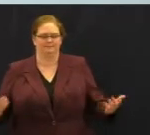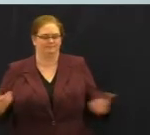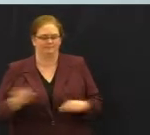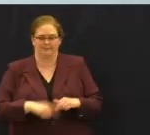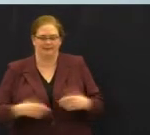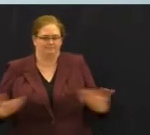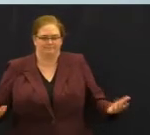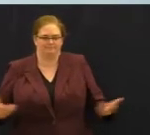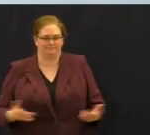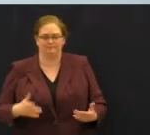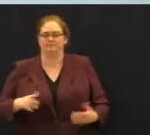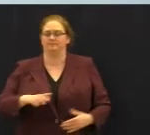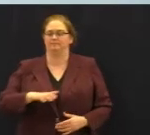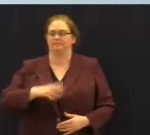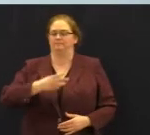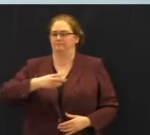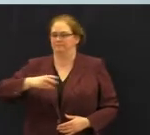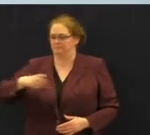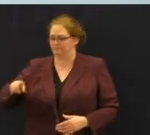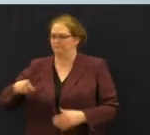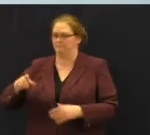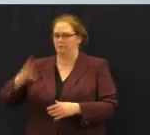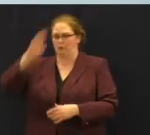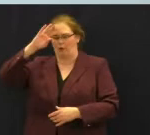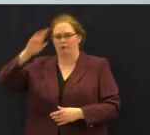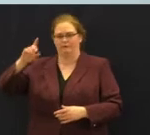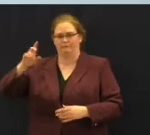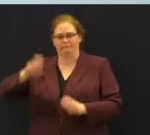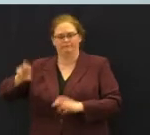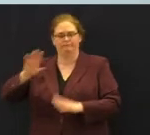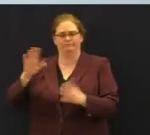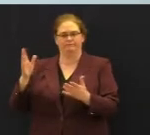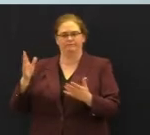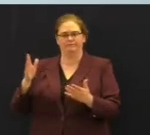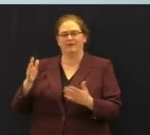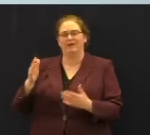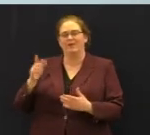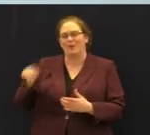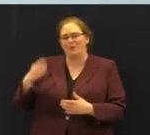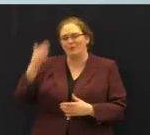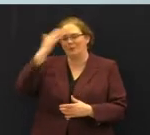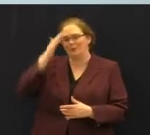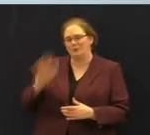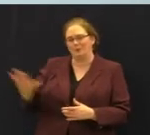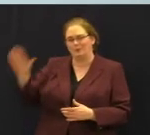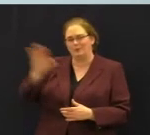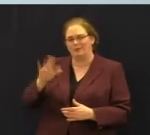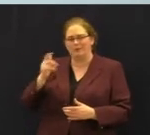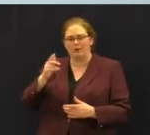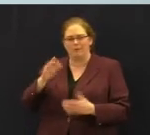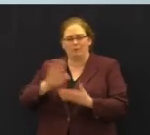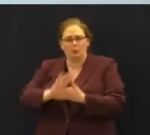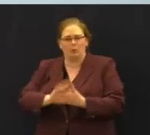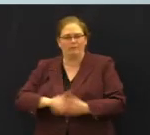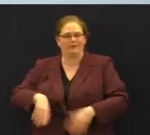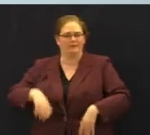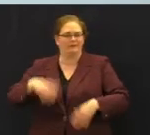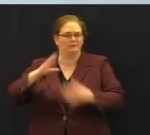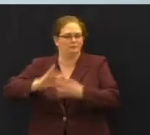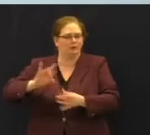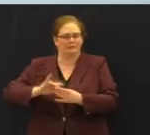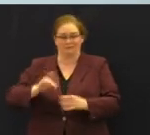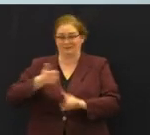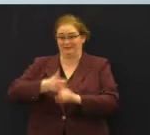this country, to Ireland, a country that, obviously knew from movies and from, legend, but never had been to